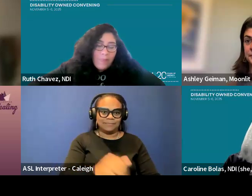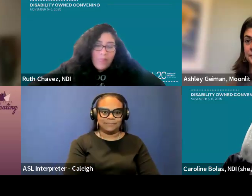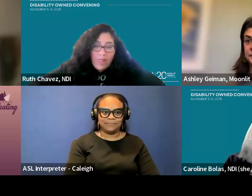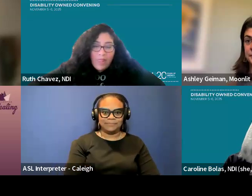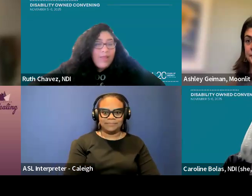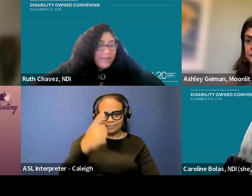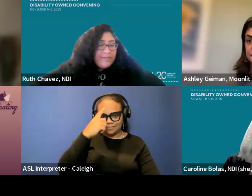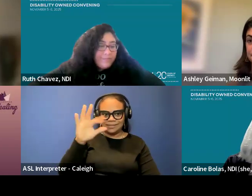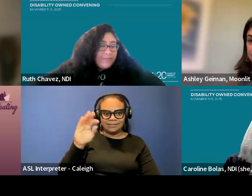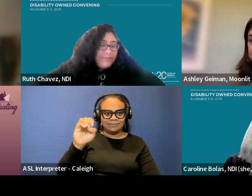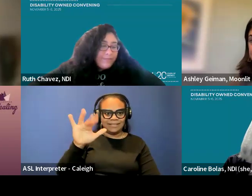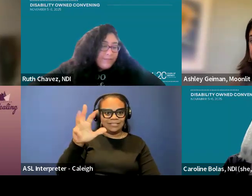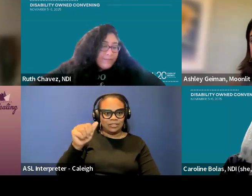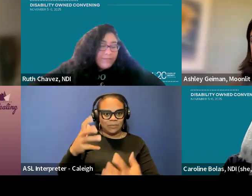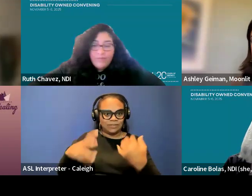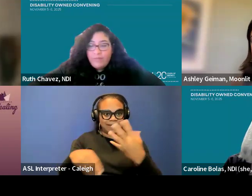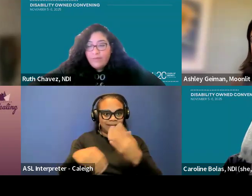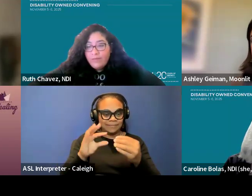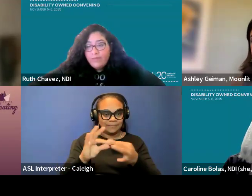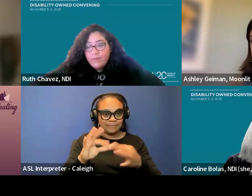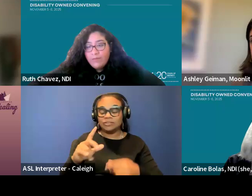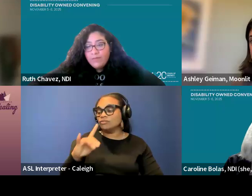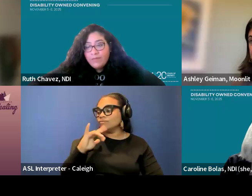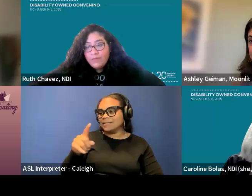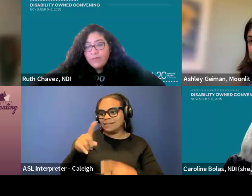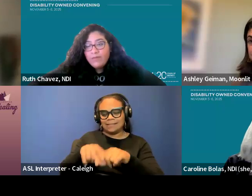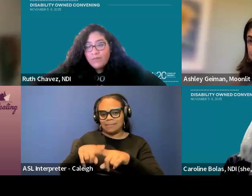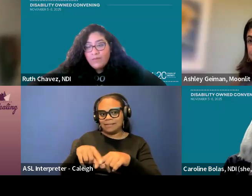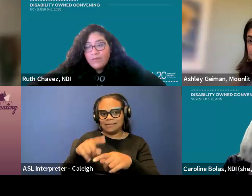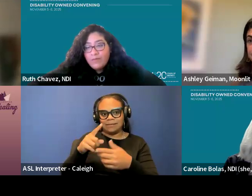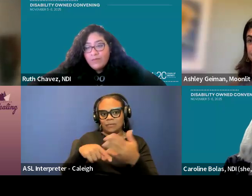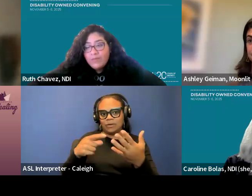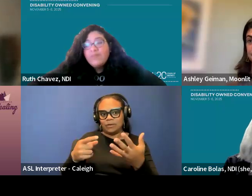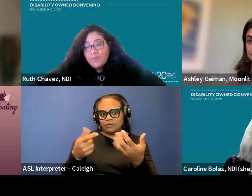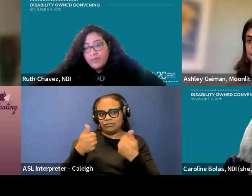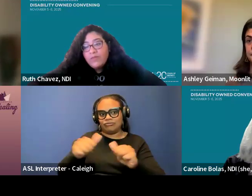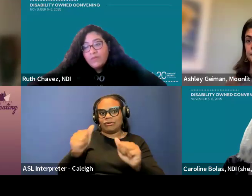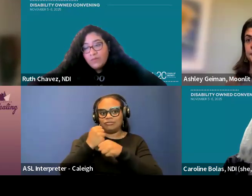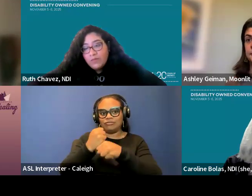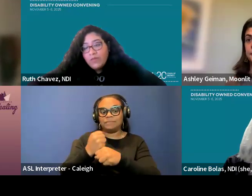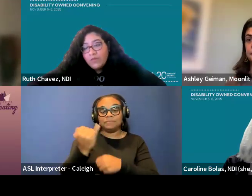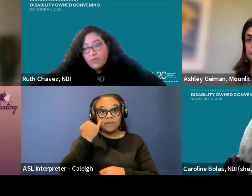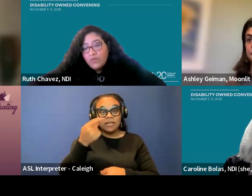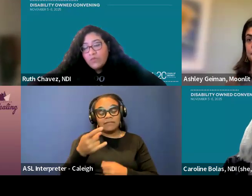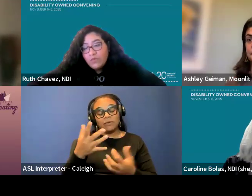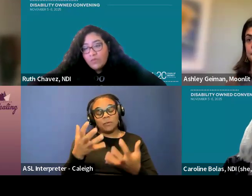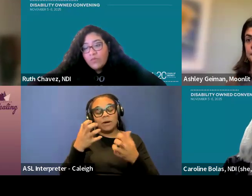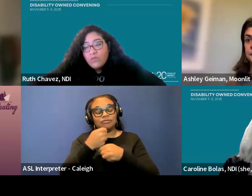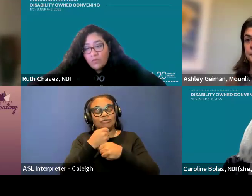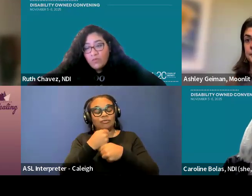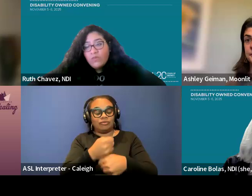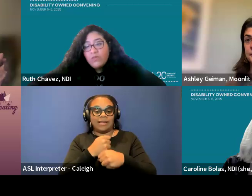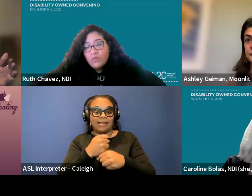I think Felicia wants to add. So really, it really depends on what you're trying to create. So if you're trying to create social media